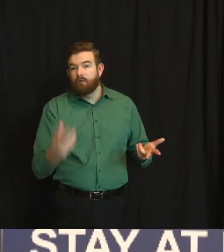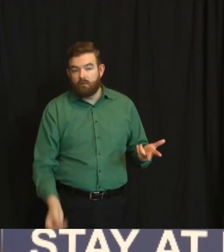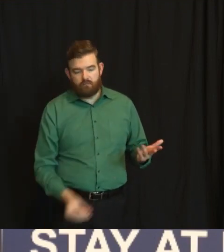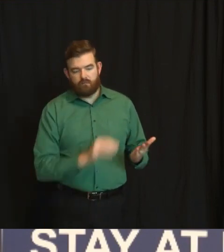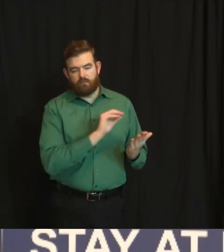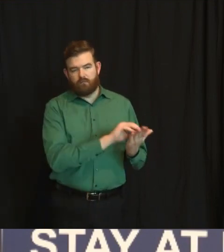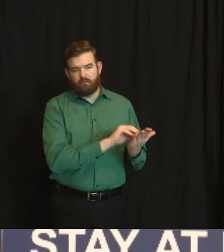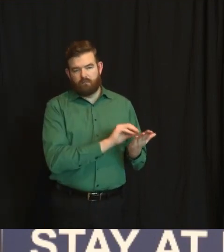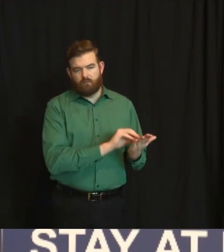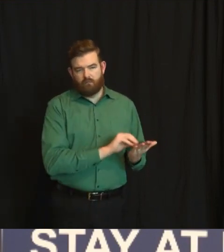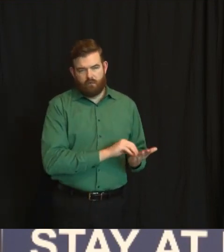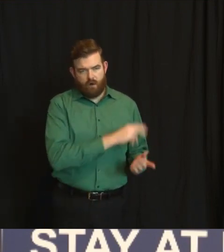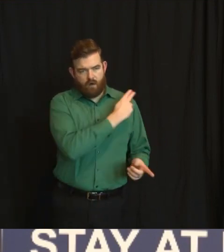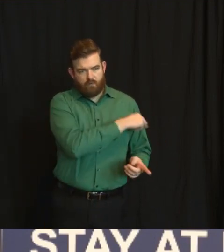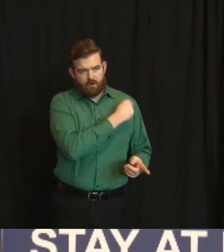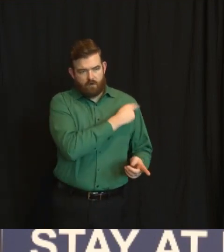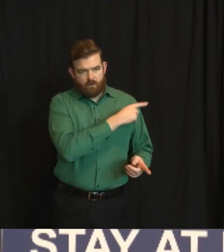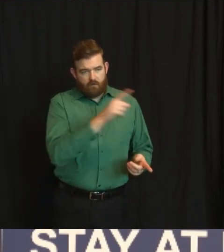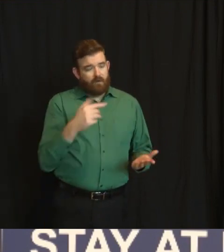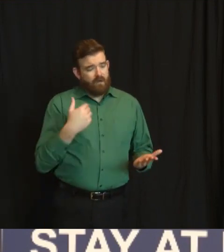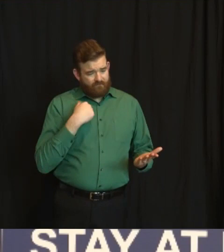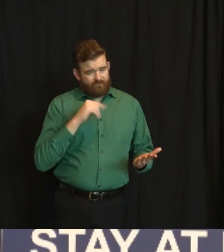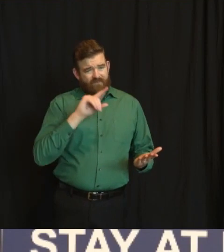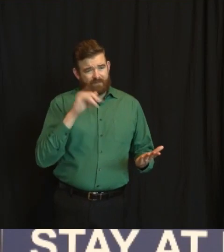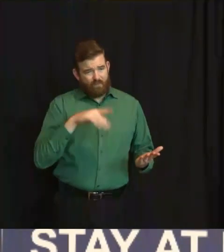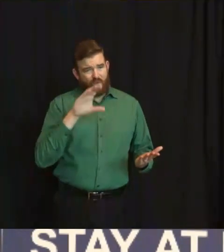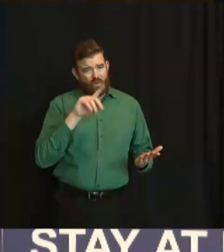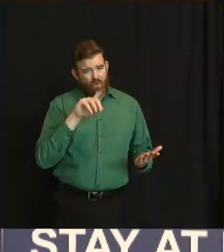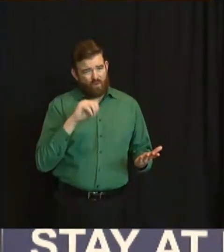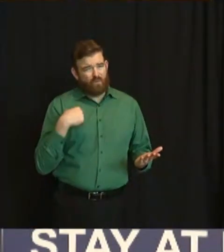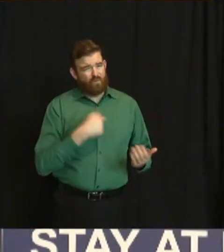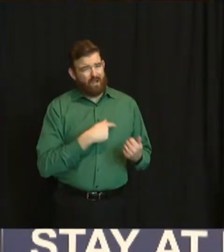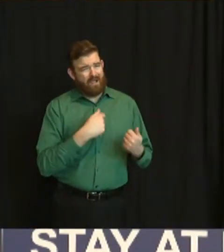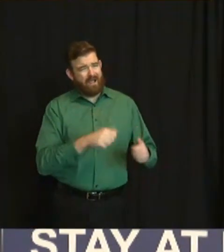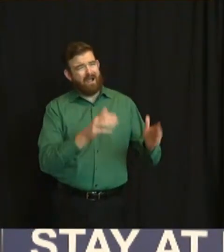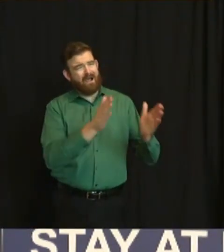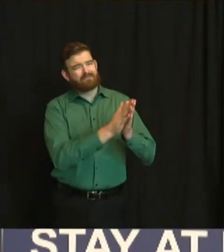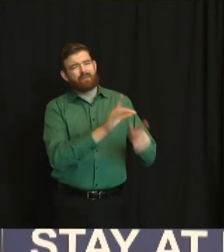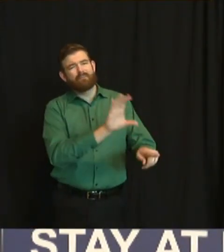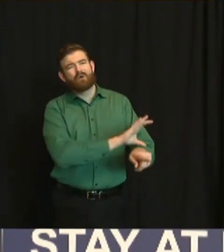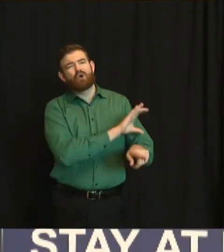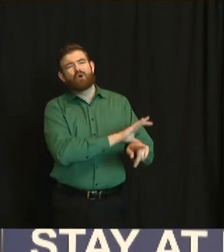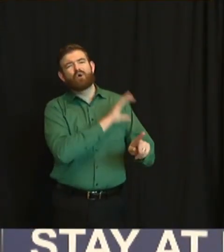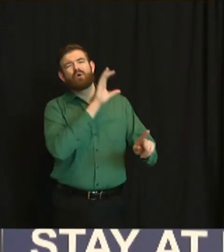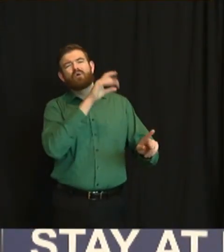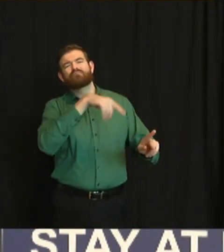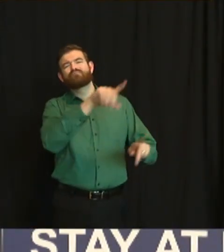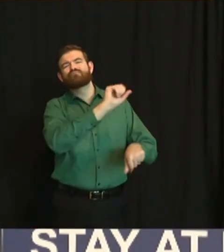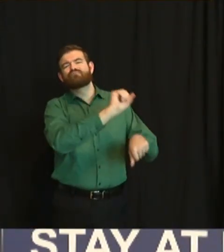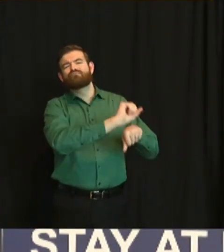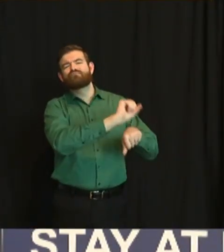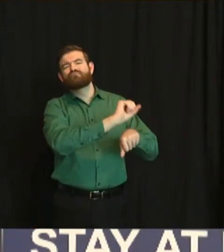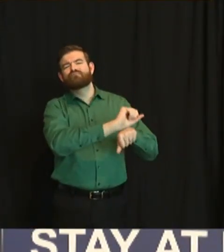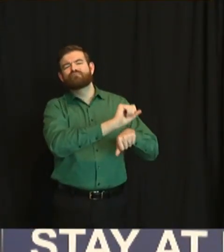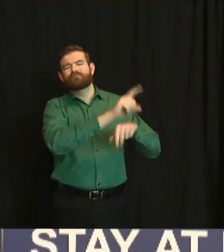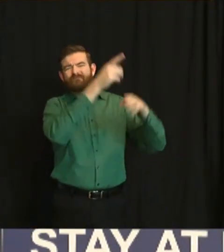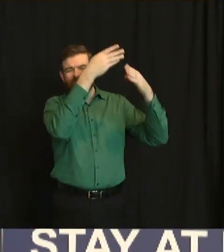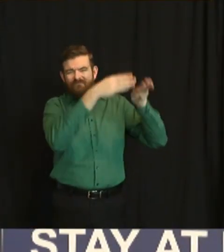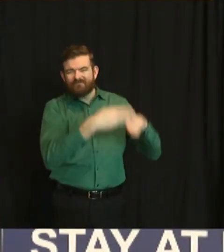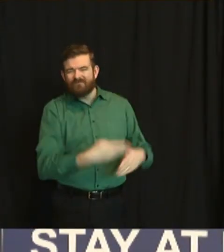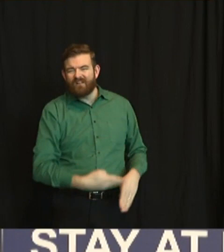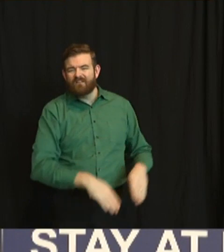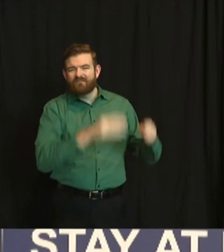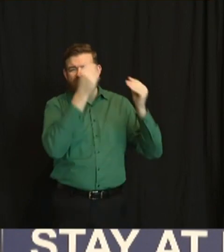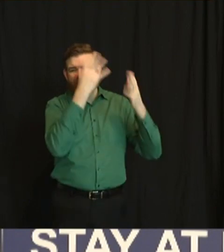by zip code, so I'll see if some of the data people at the department can get some of that information for